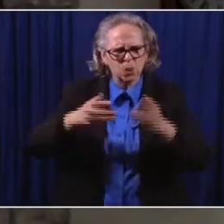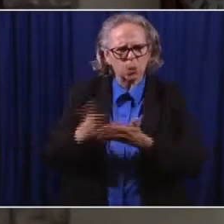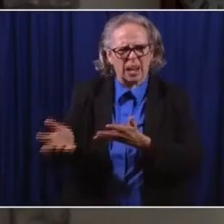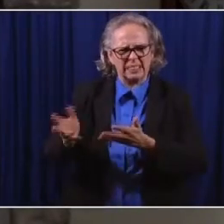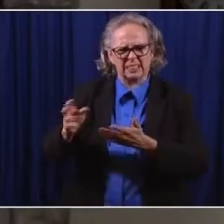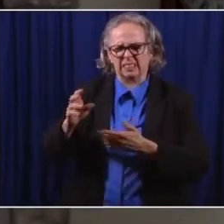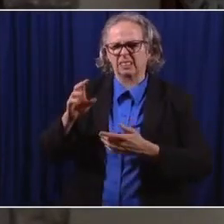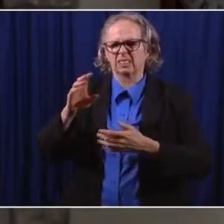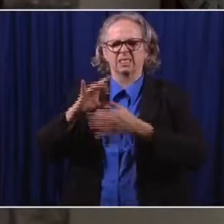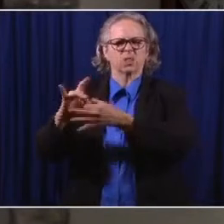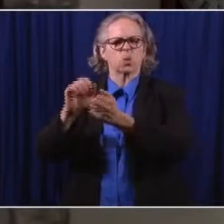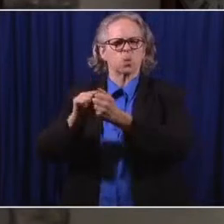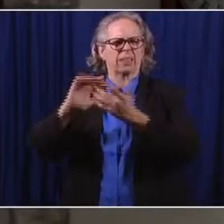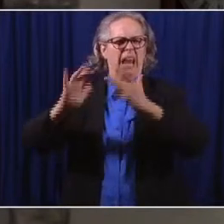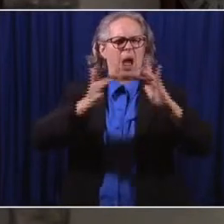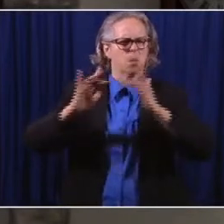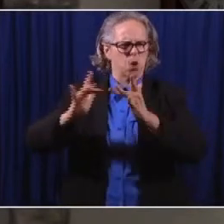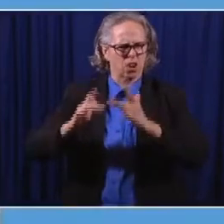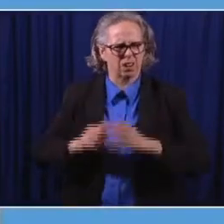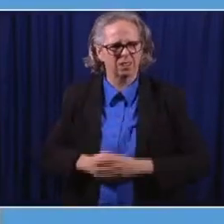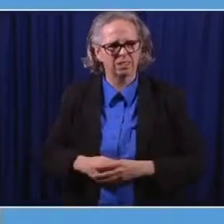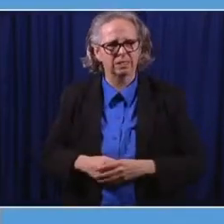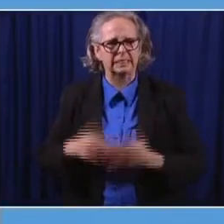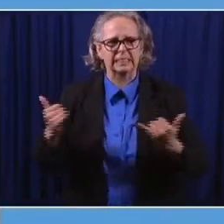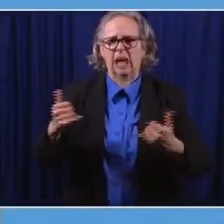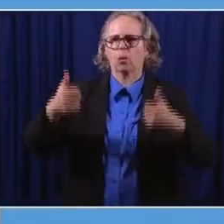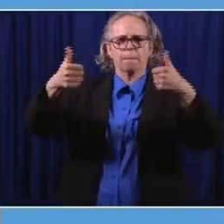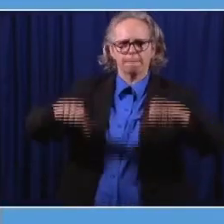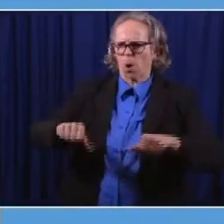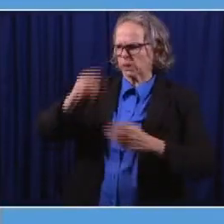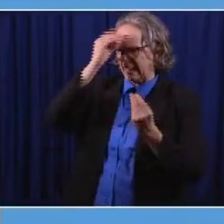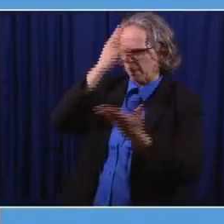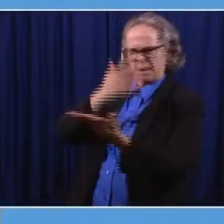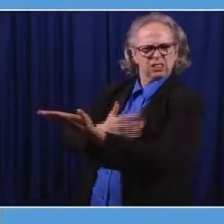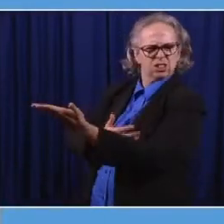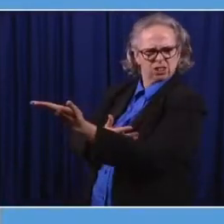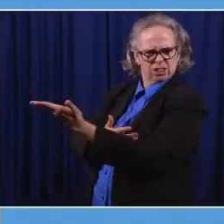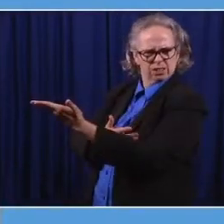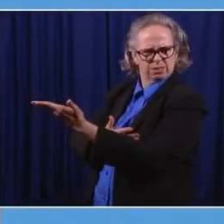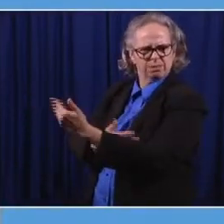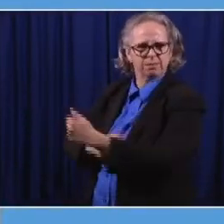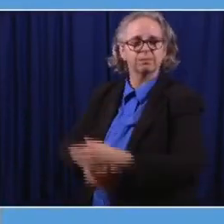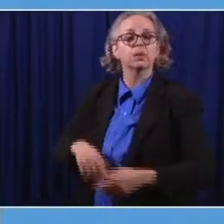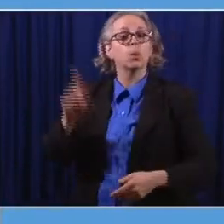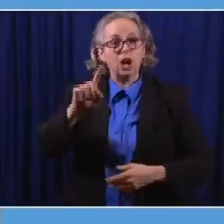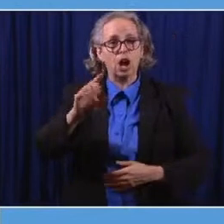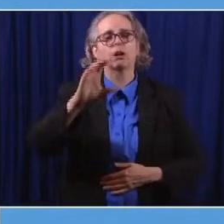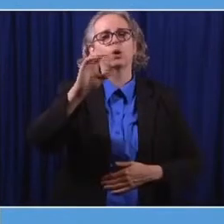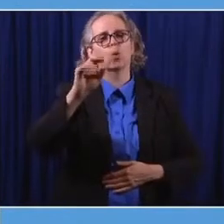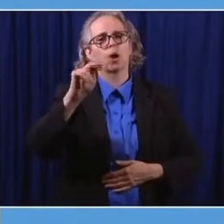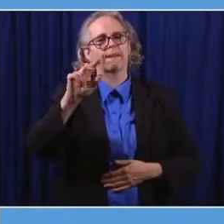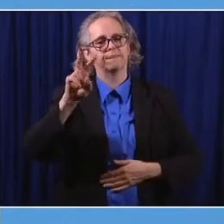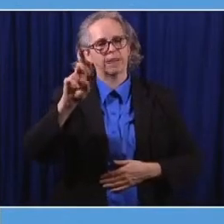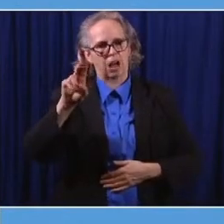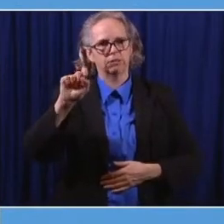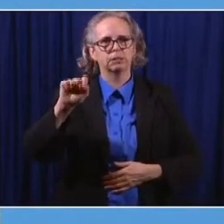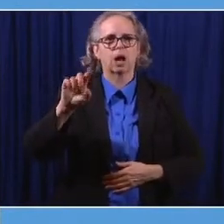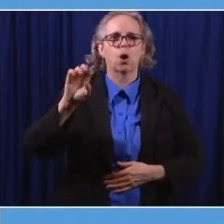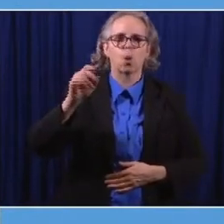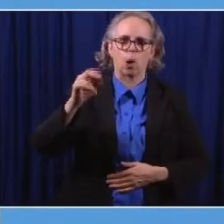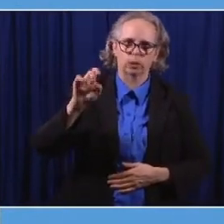information today at coronavirus.ohio.gov about the Ohio Coronavirus Wastewater